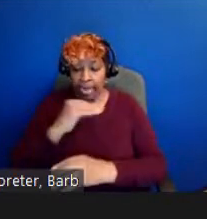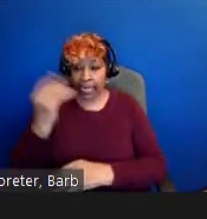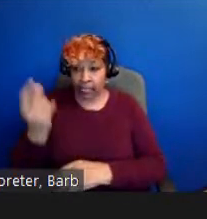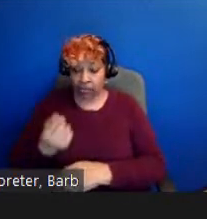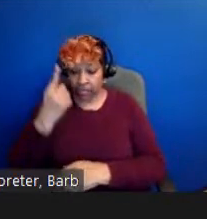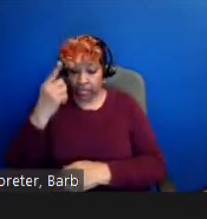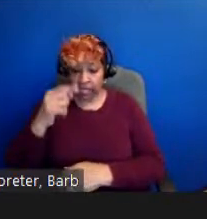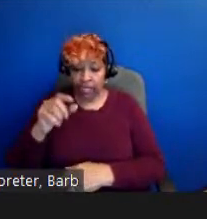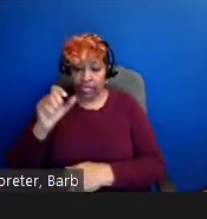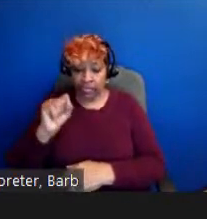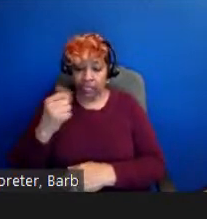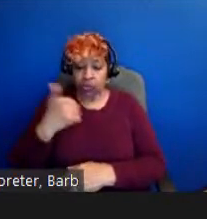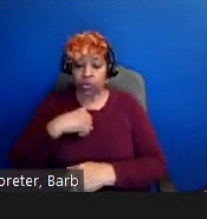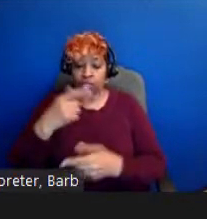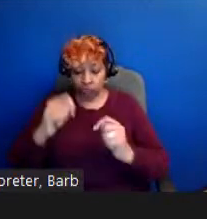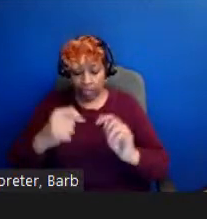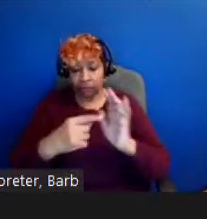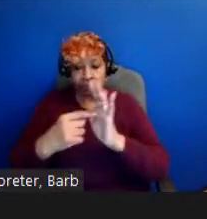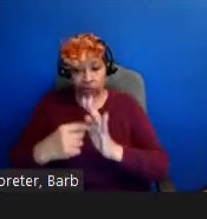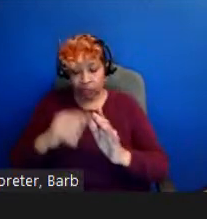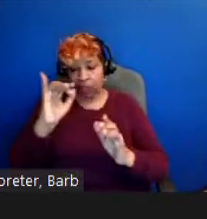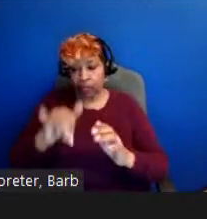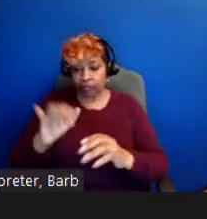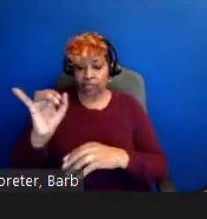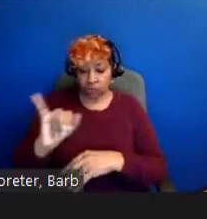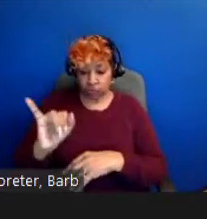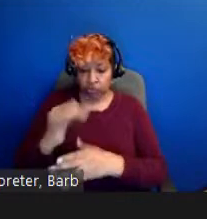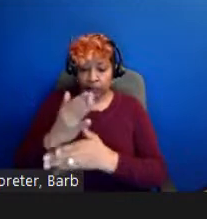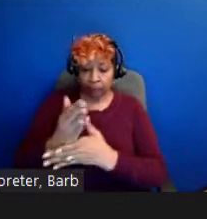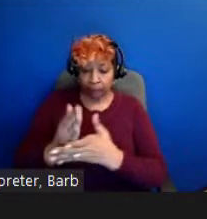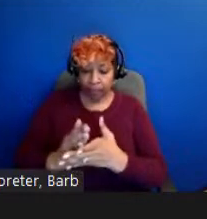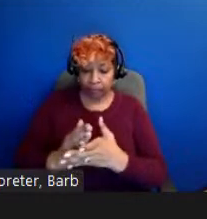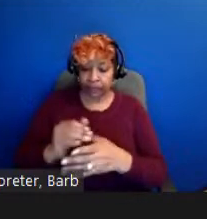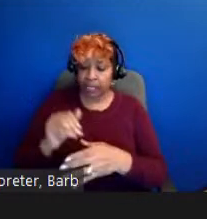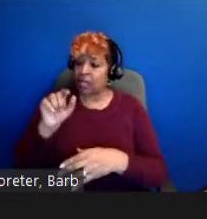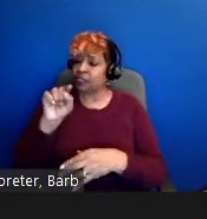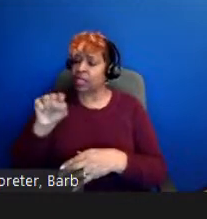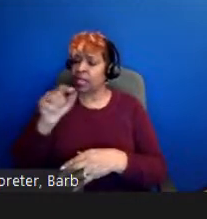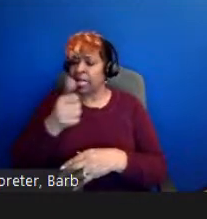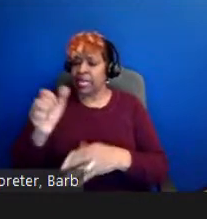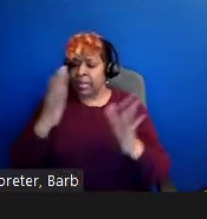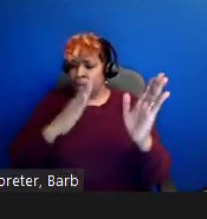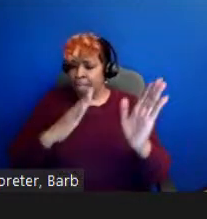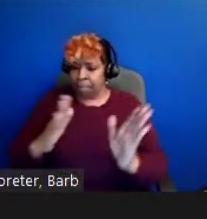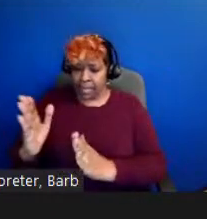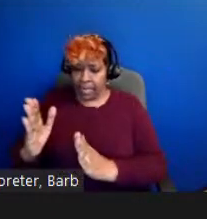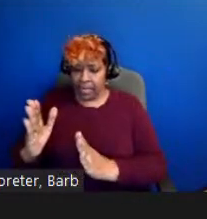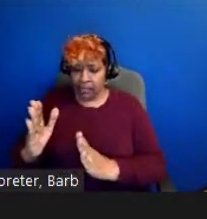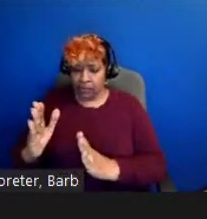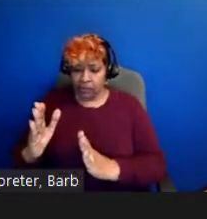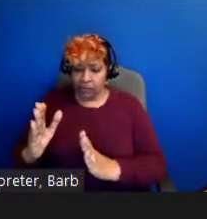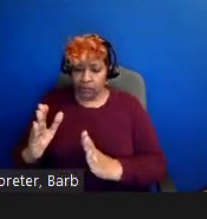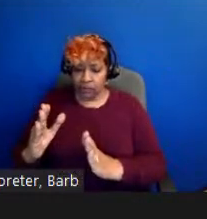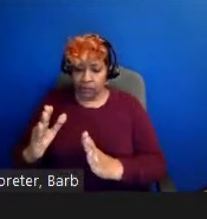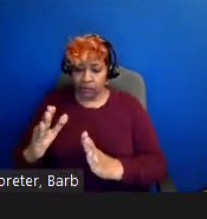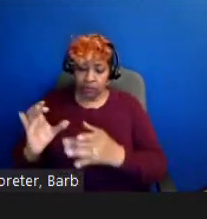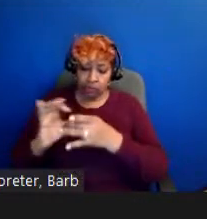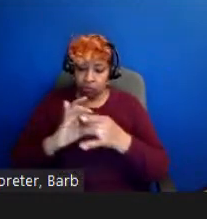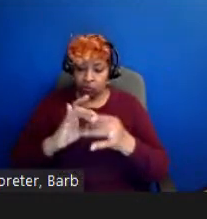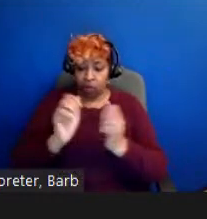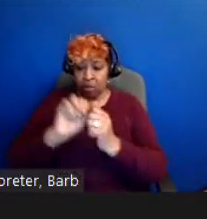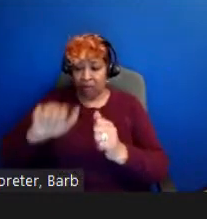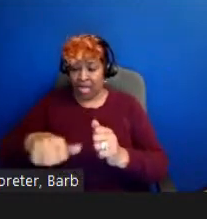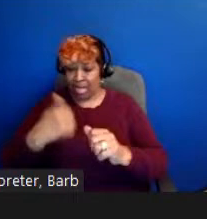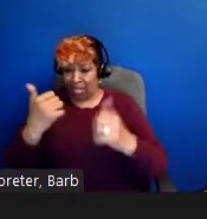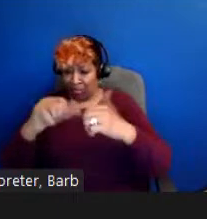trying to be reflective of that. Okay. Aiden Key. Are there any plans to coordinate with other agencies that are under the RTA